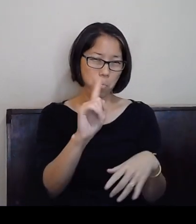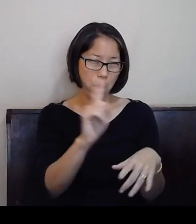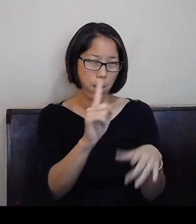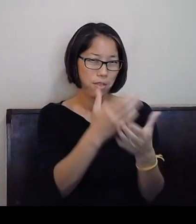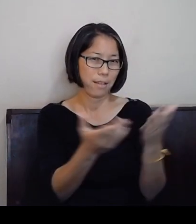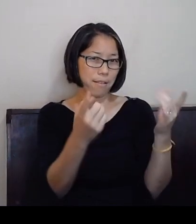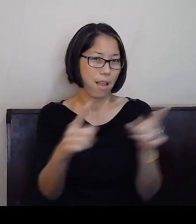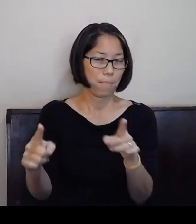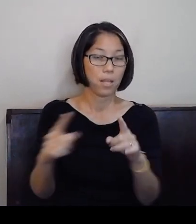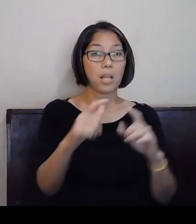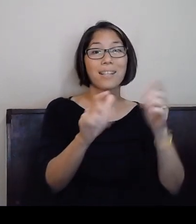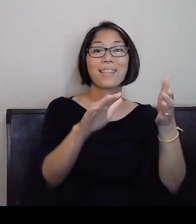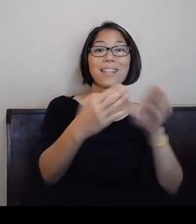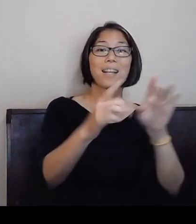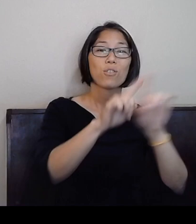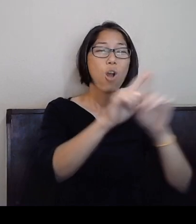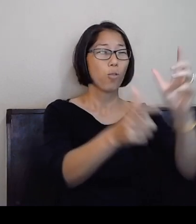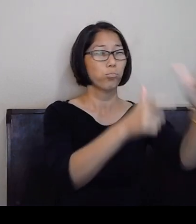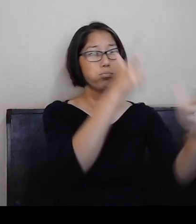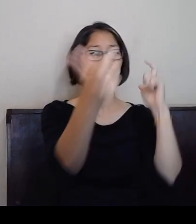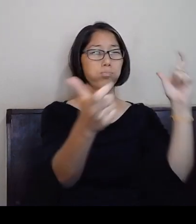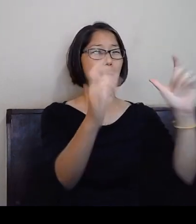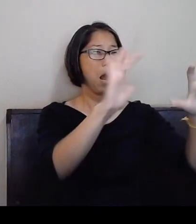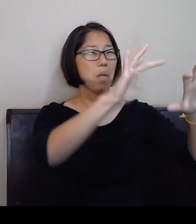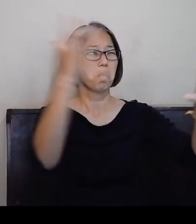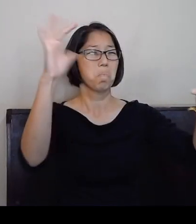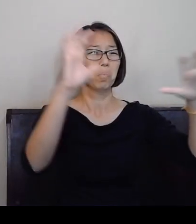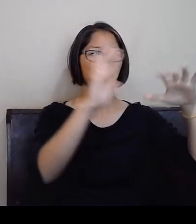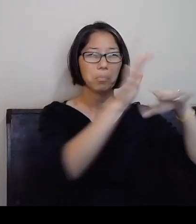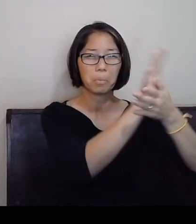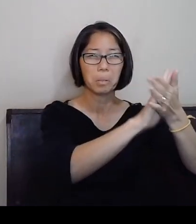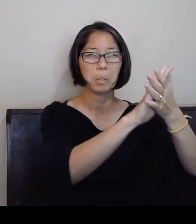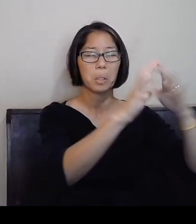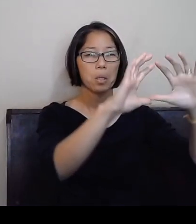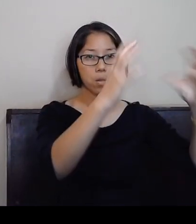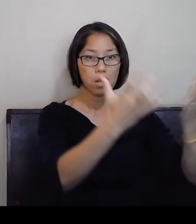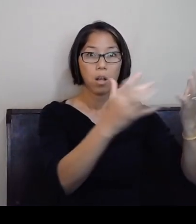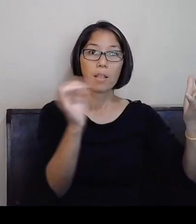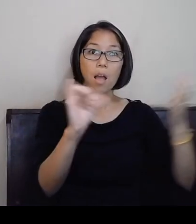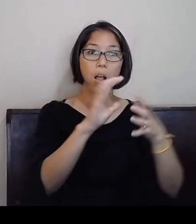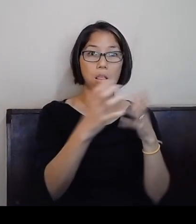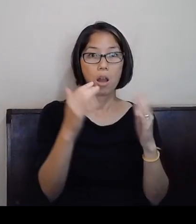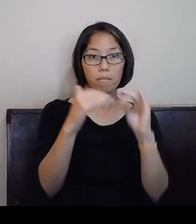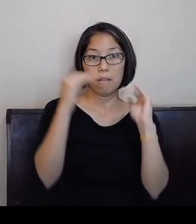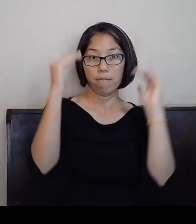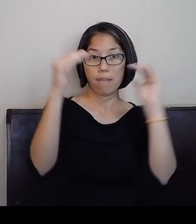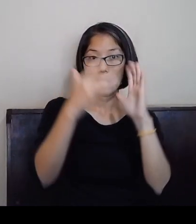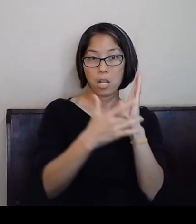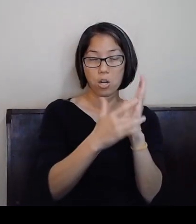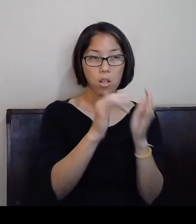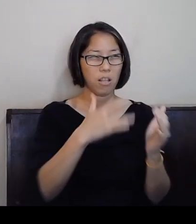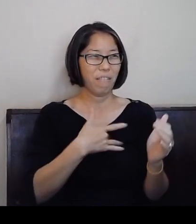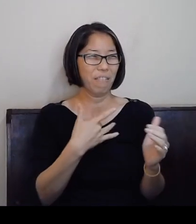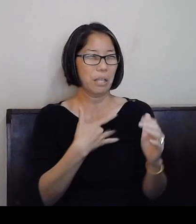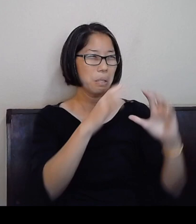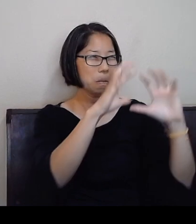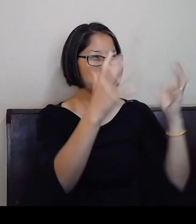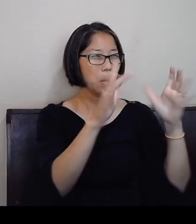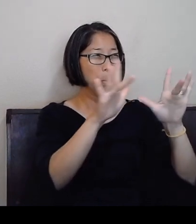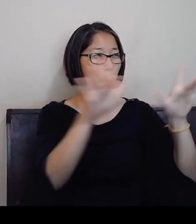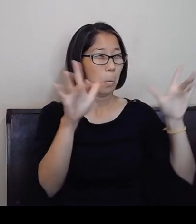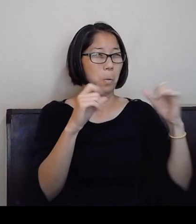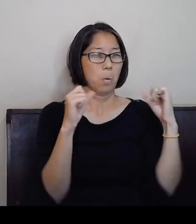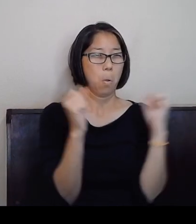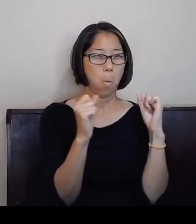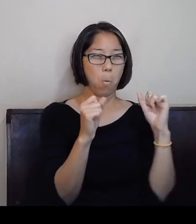The Death Star is massive and spotless. Like a lot of advanced technology, it feels sinister and cold. Compare